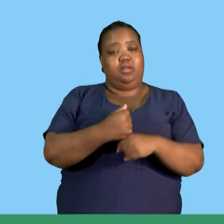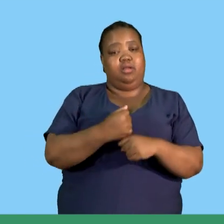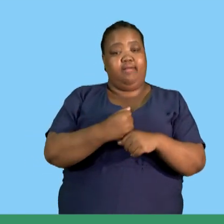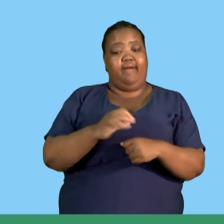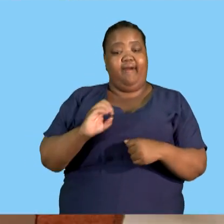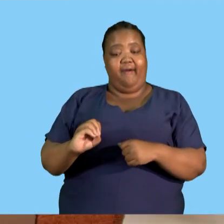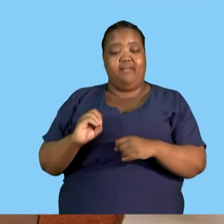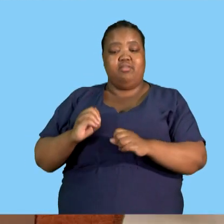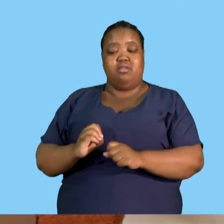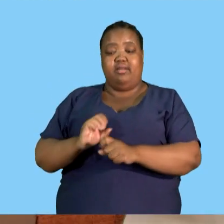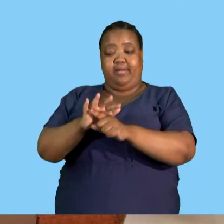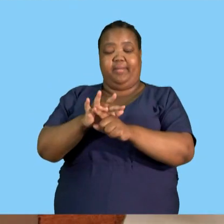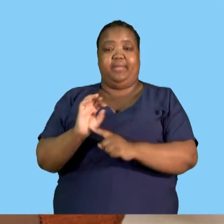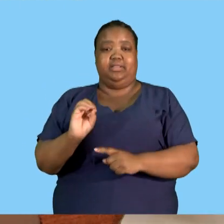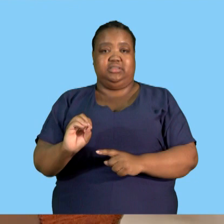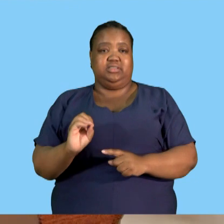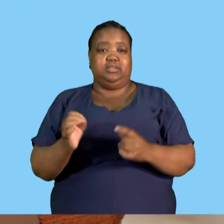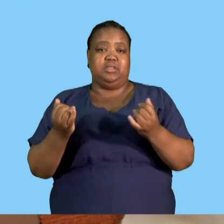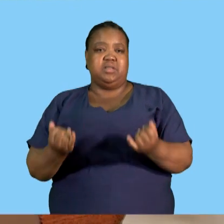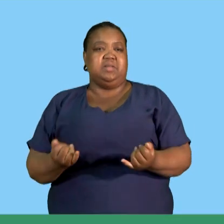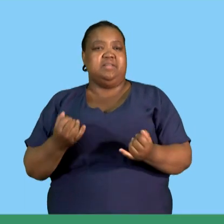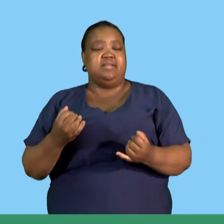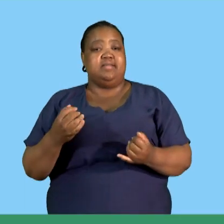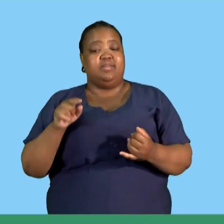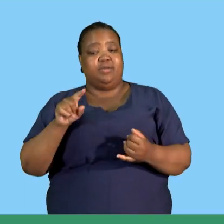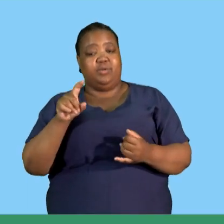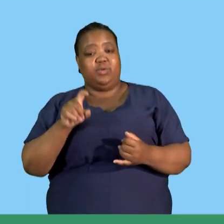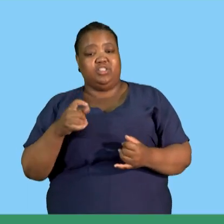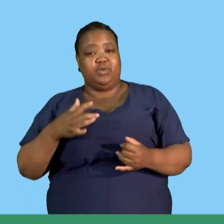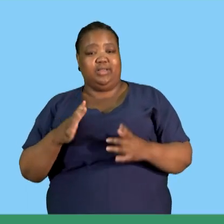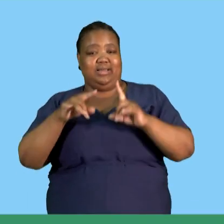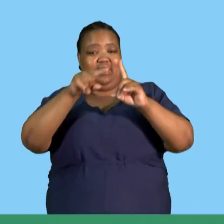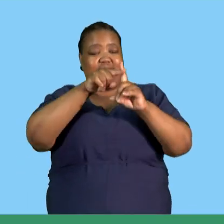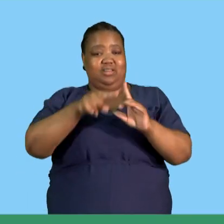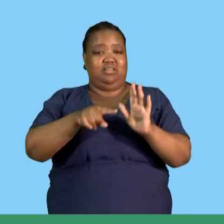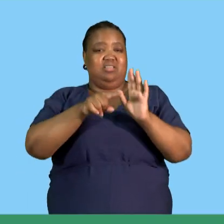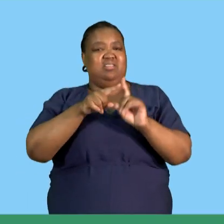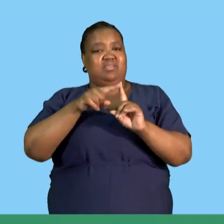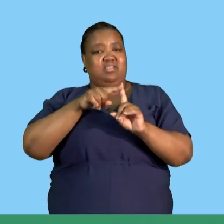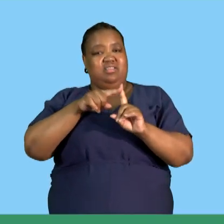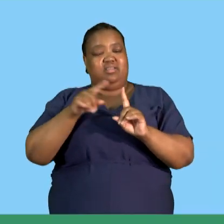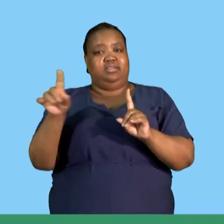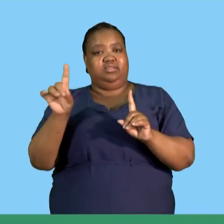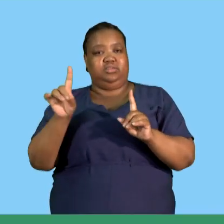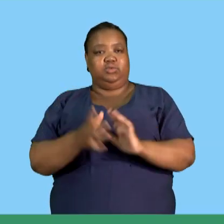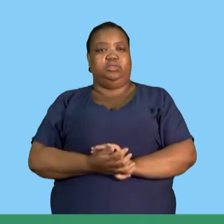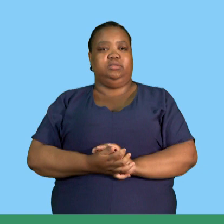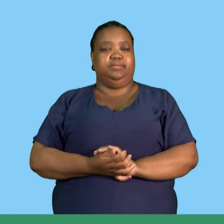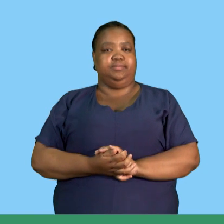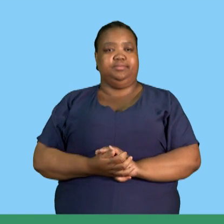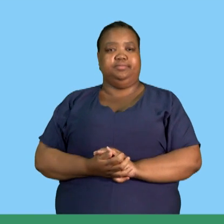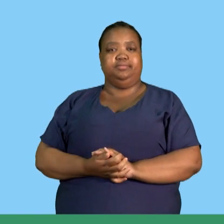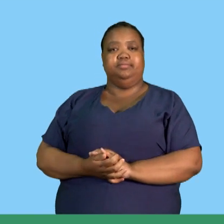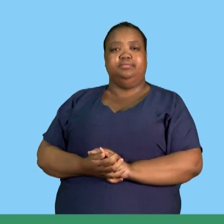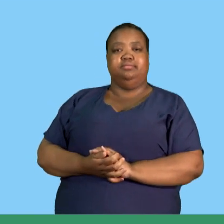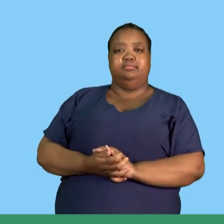we've got the impacts, but here what do they want? They want the advantages of the force field analysis. Right. What are